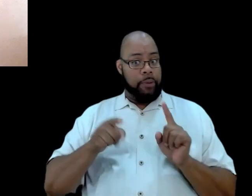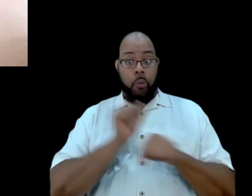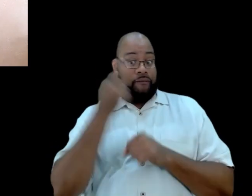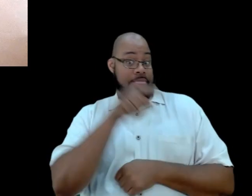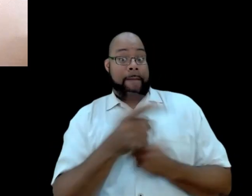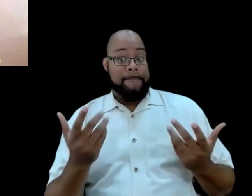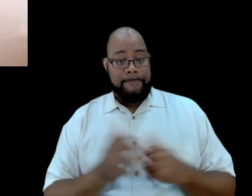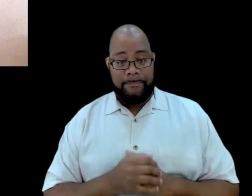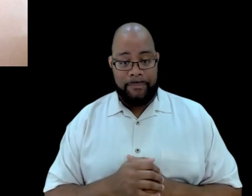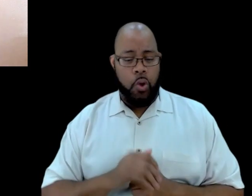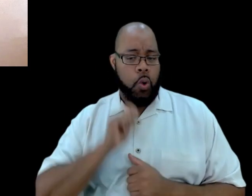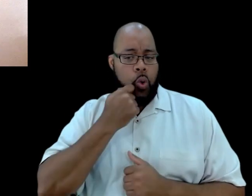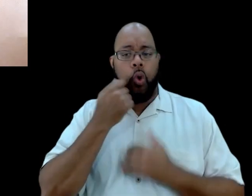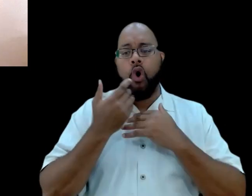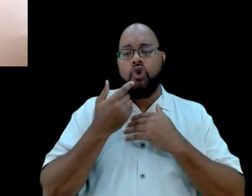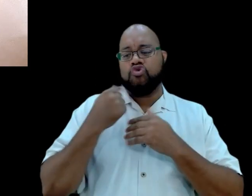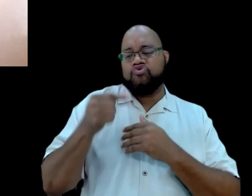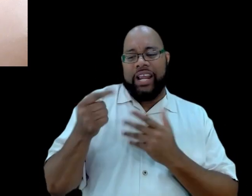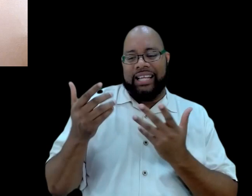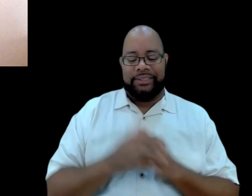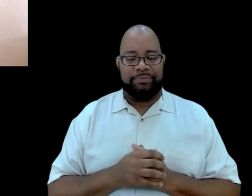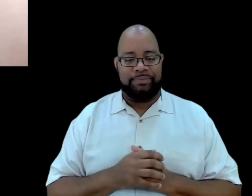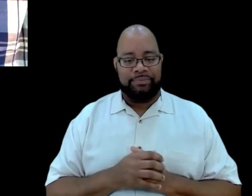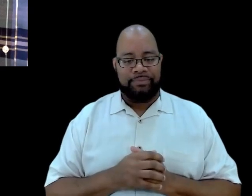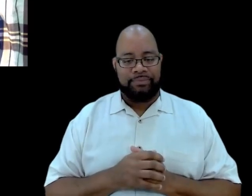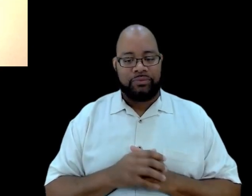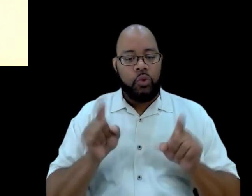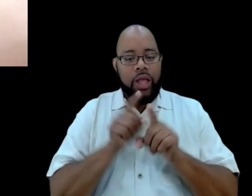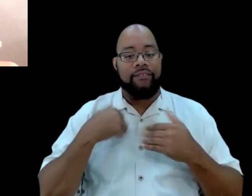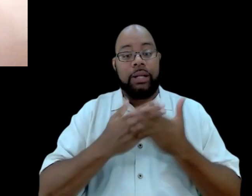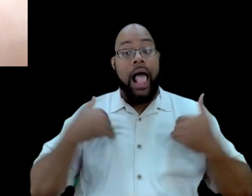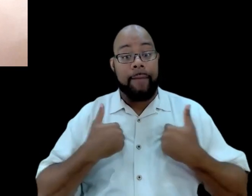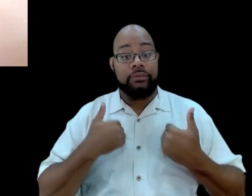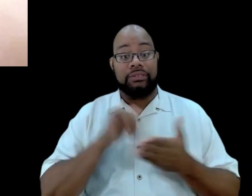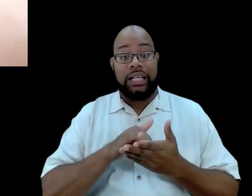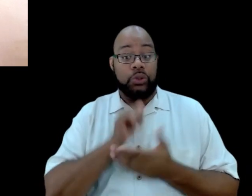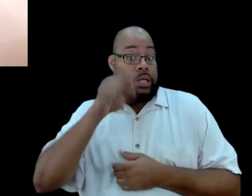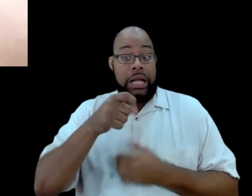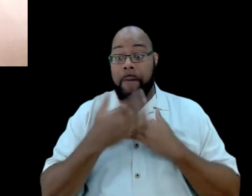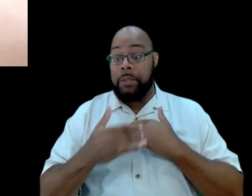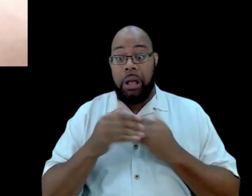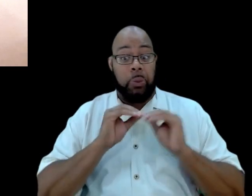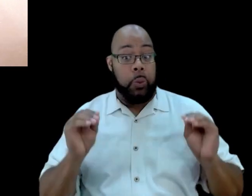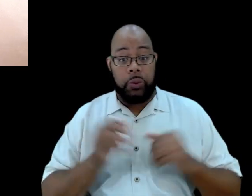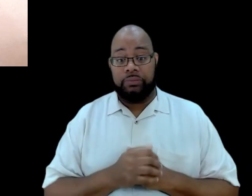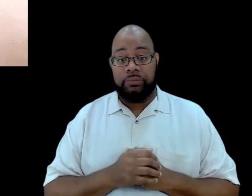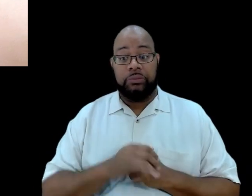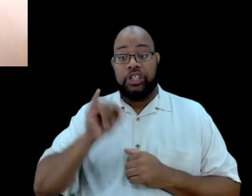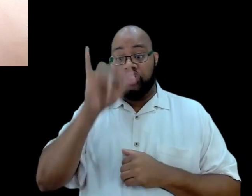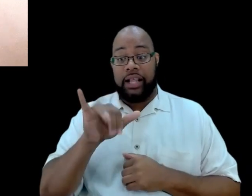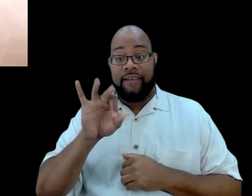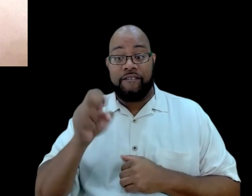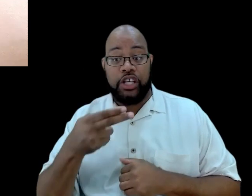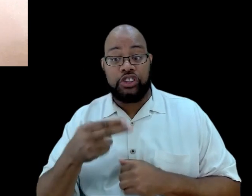for you and I, but they get to be kind of a cool green outlier. There are also some animals out there that don't need blood at